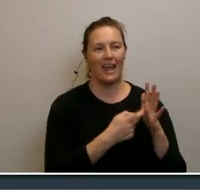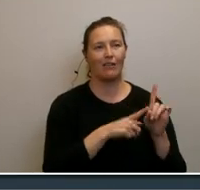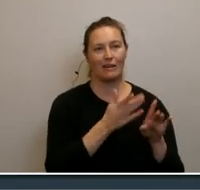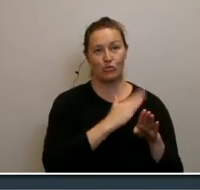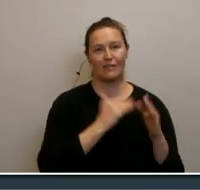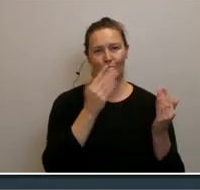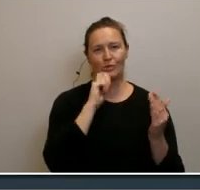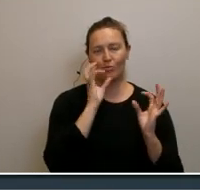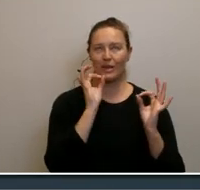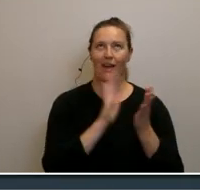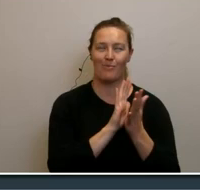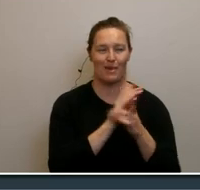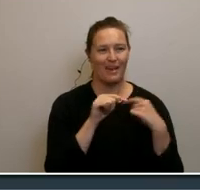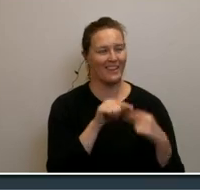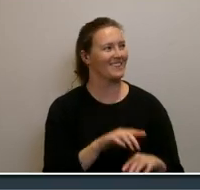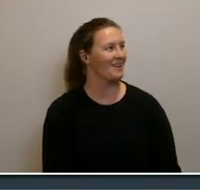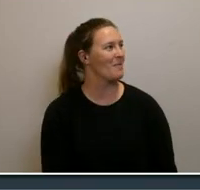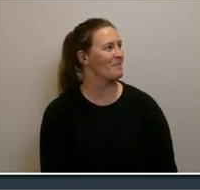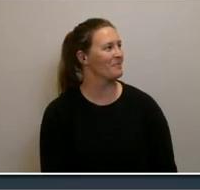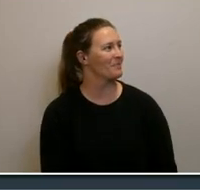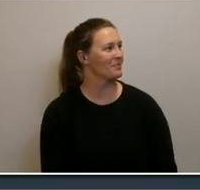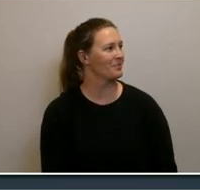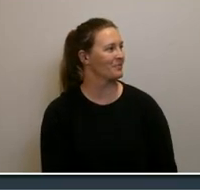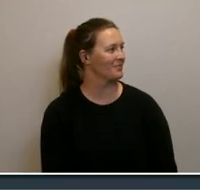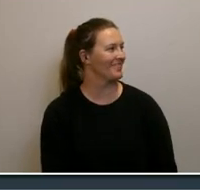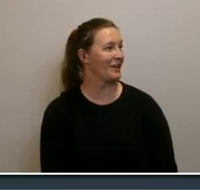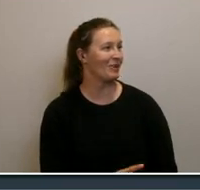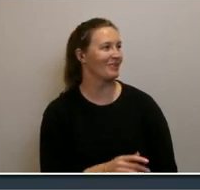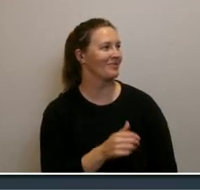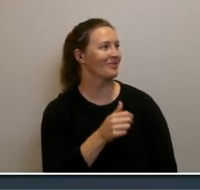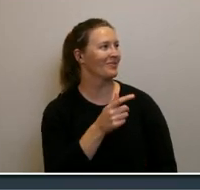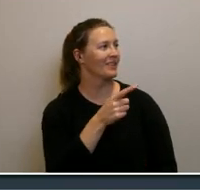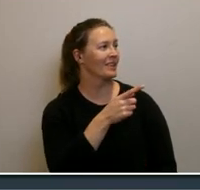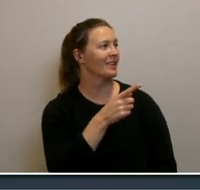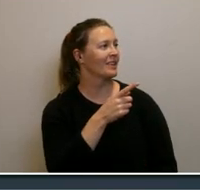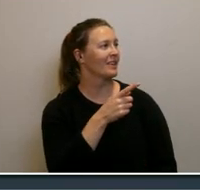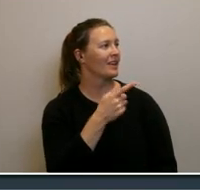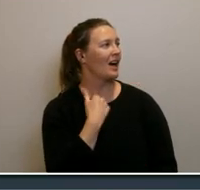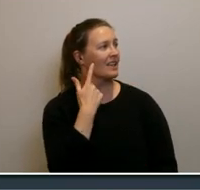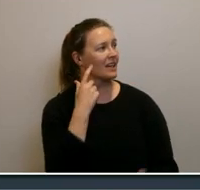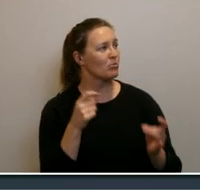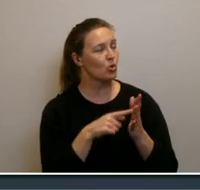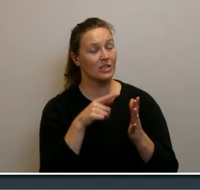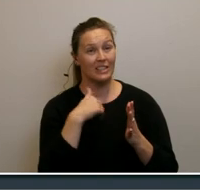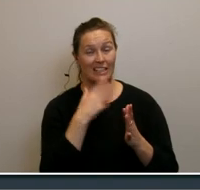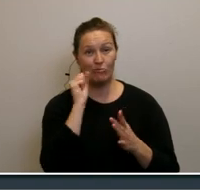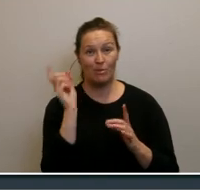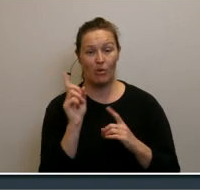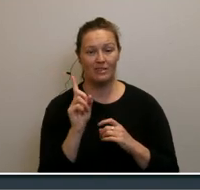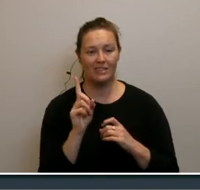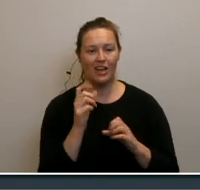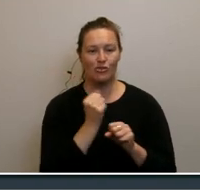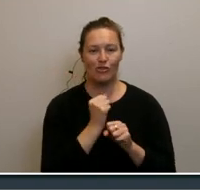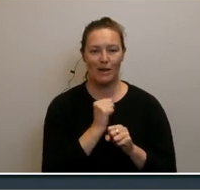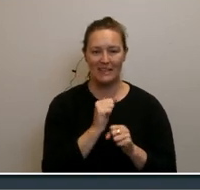maybe I'll just jump in. Yeah, good, thanks. I think the important thing to realise with this is you've got to admire